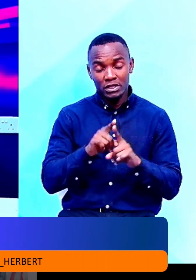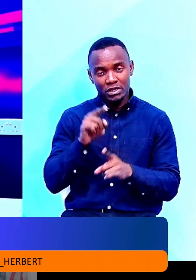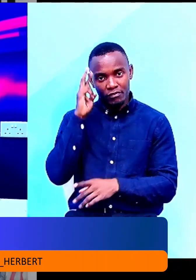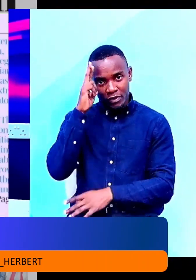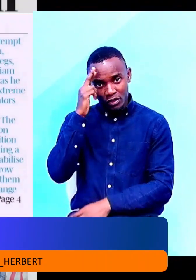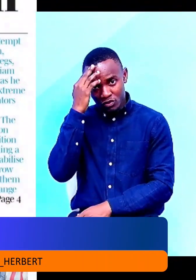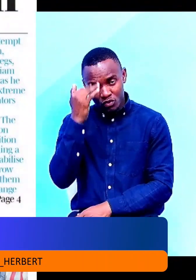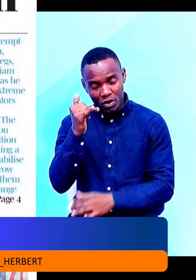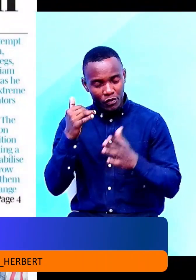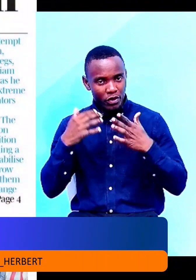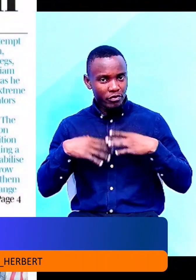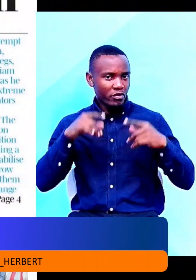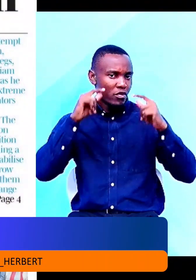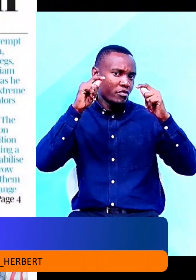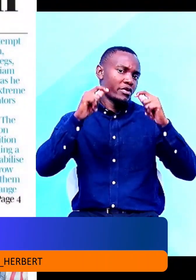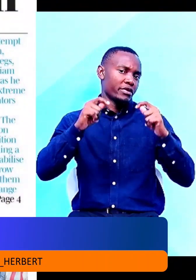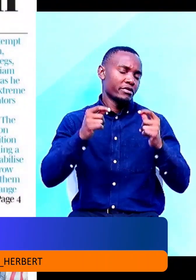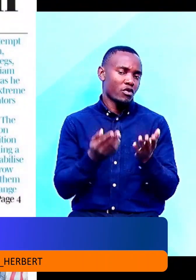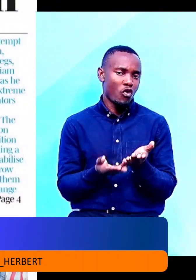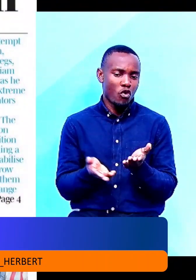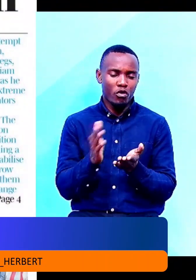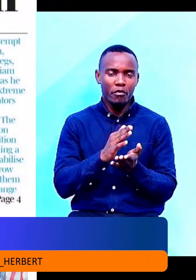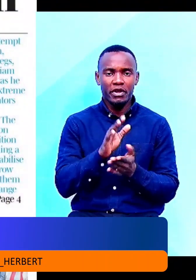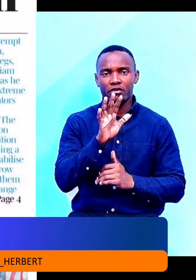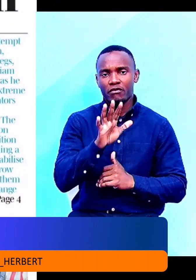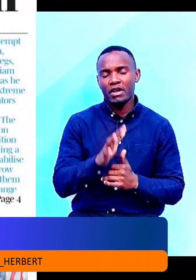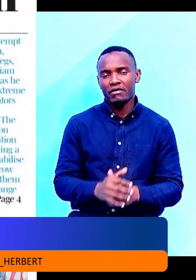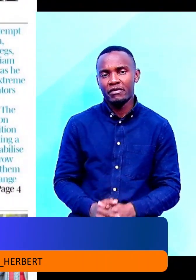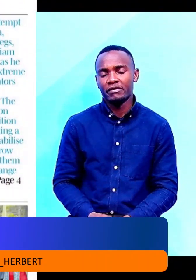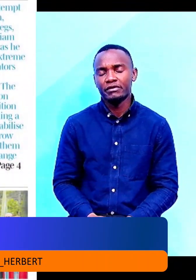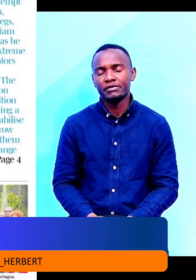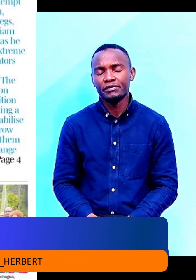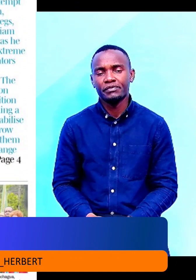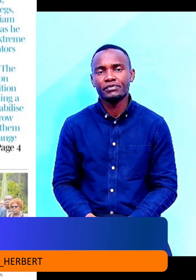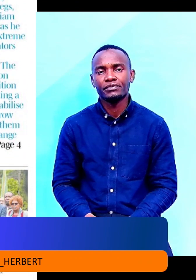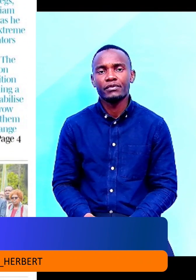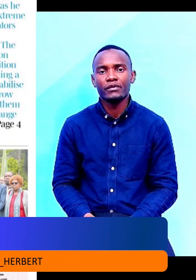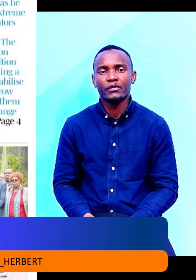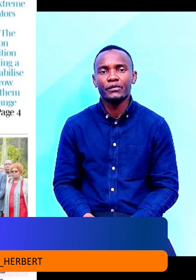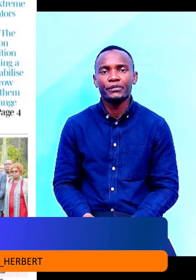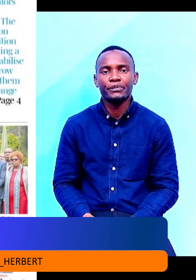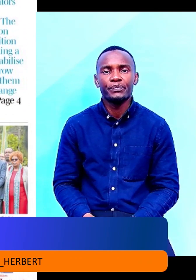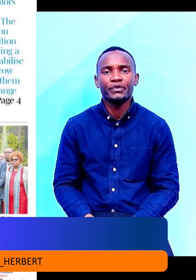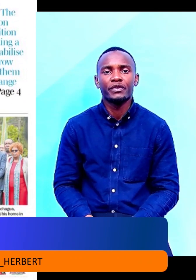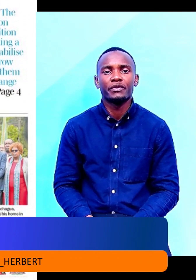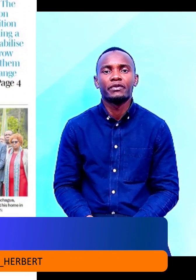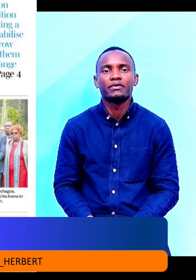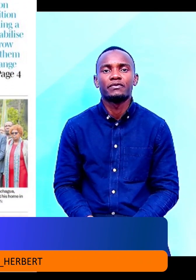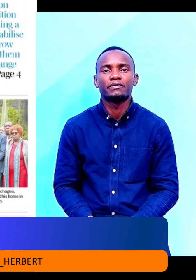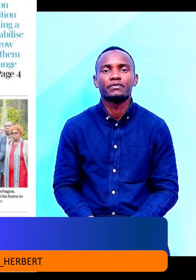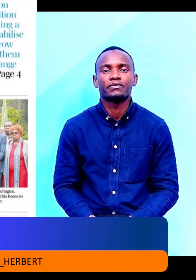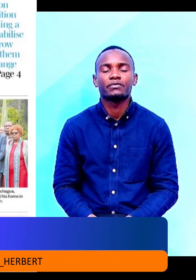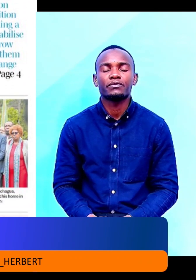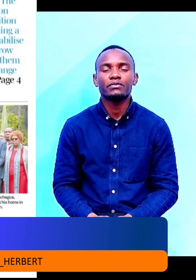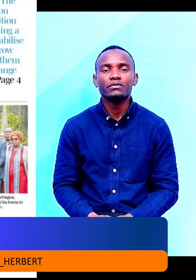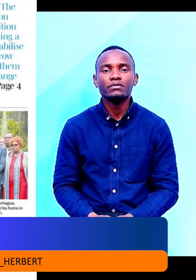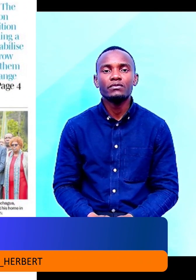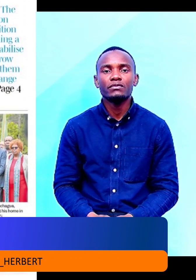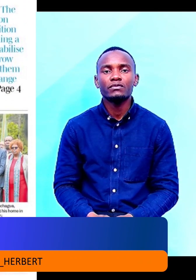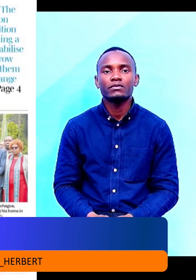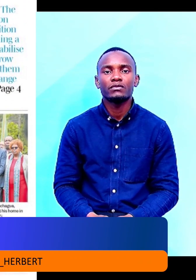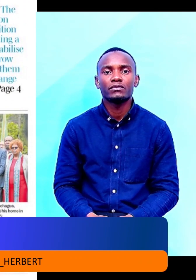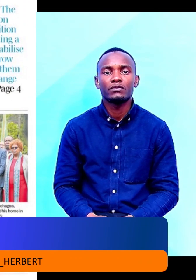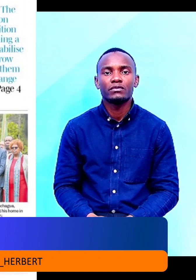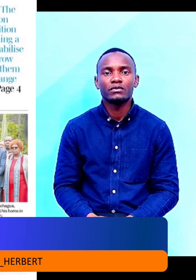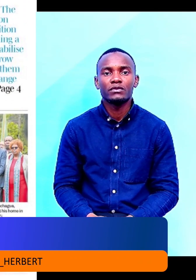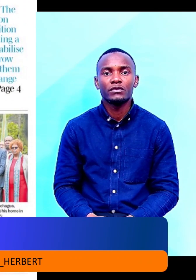you'll find on page 5 of the Daily Nation this morning. And other quotes: to those